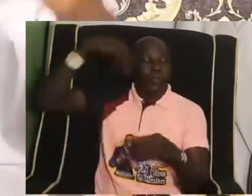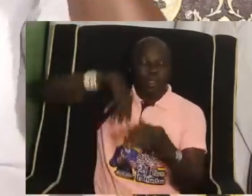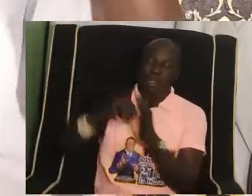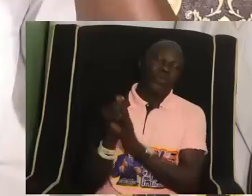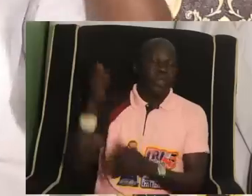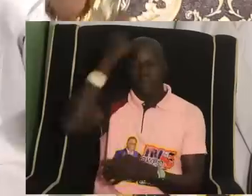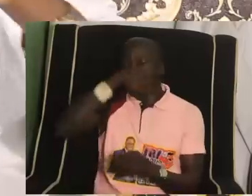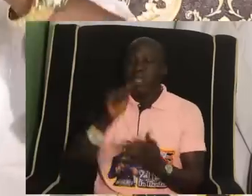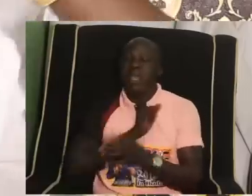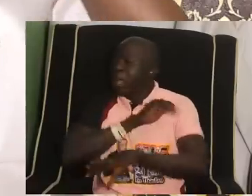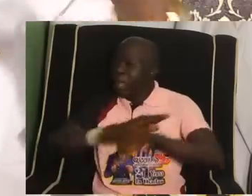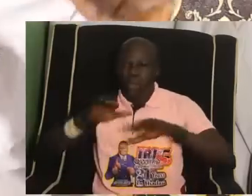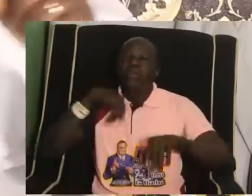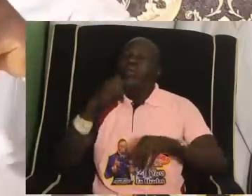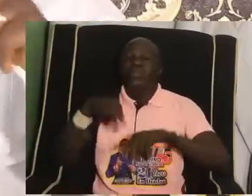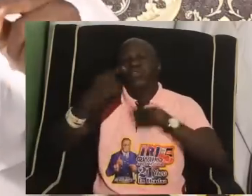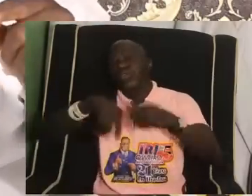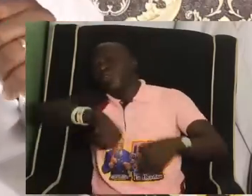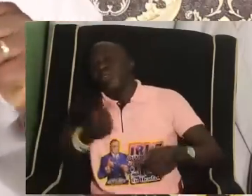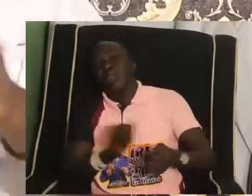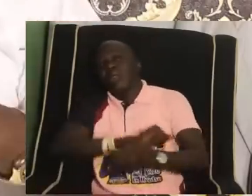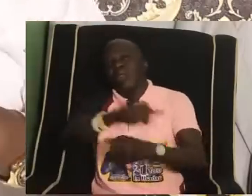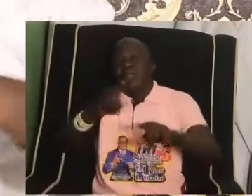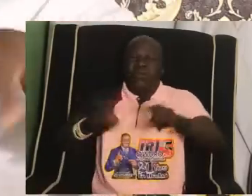Amen. Me only lay not Pretoria, the other places.